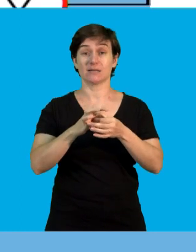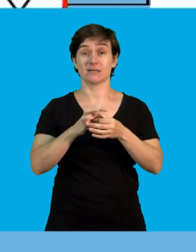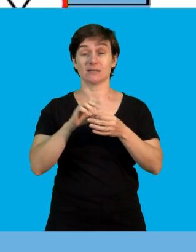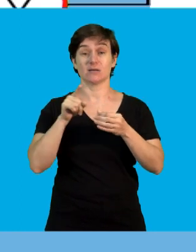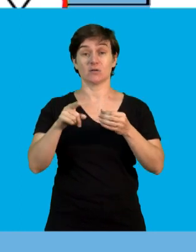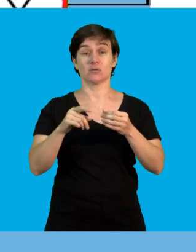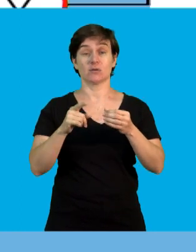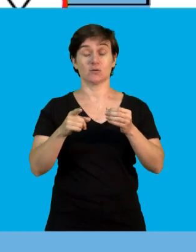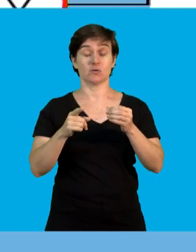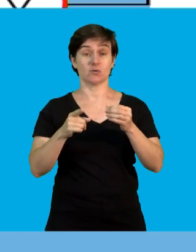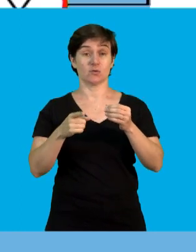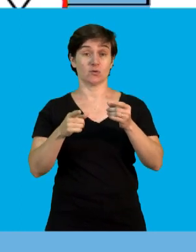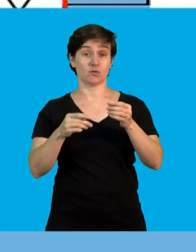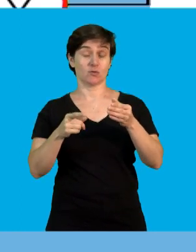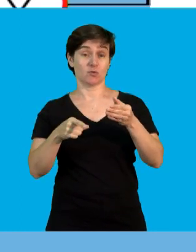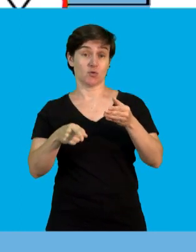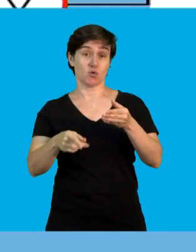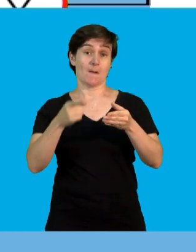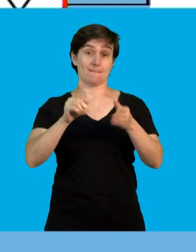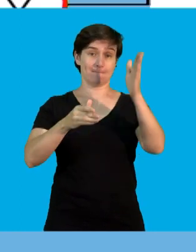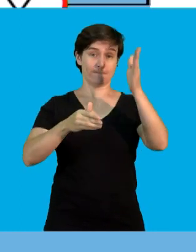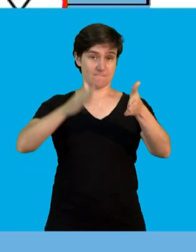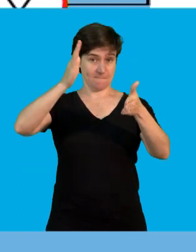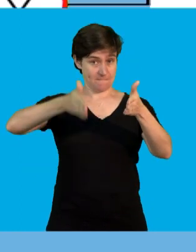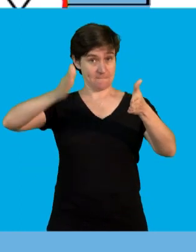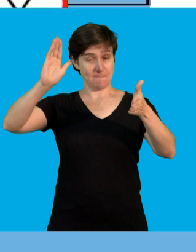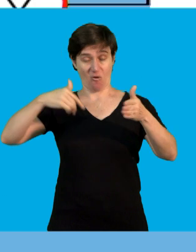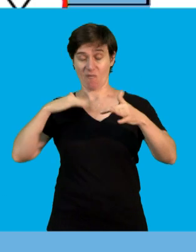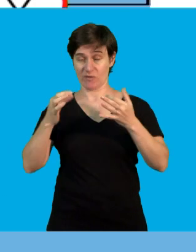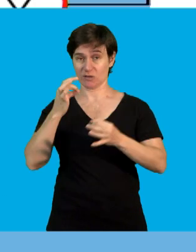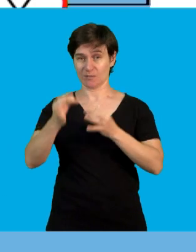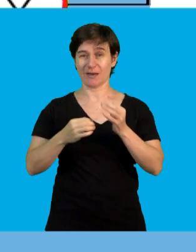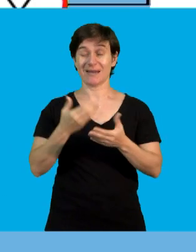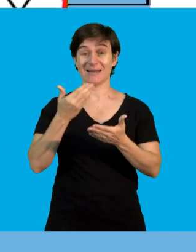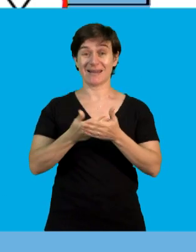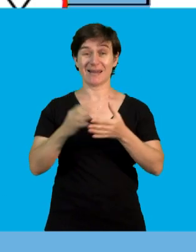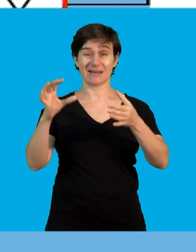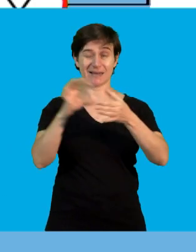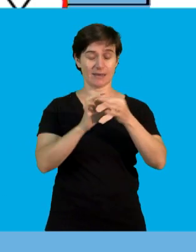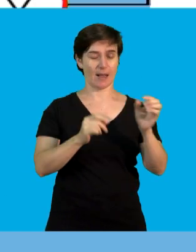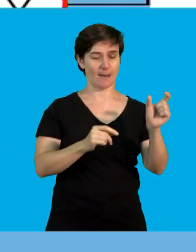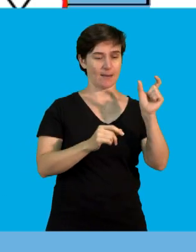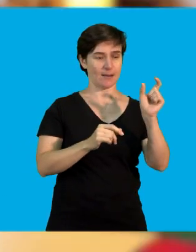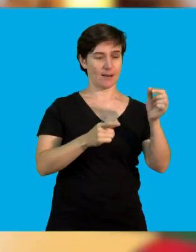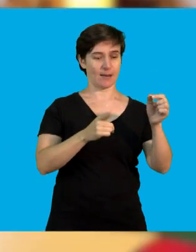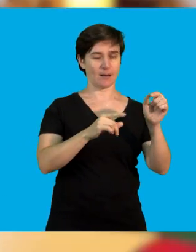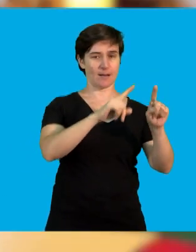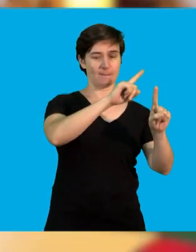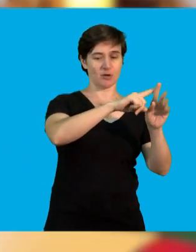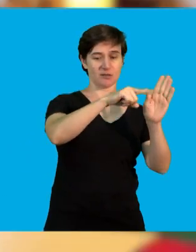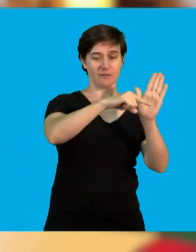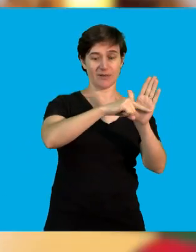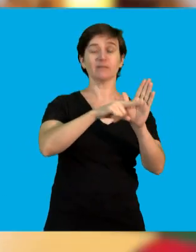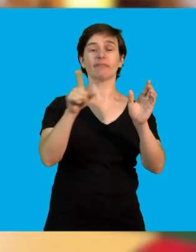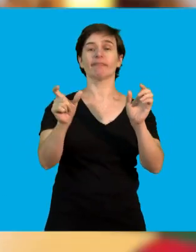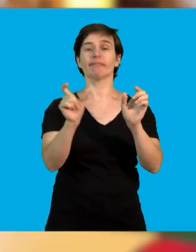across 2 points. And it must always be connected in parallel, as we have said. It cannot be connected in series because we're